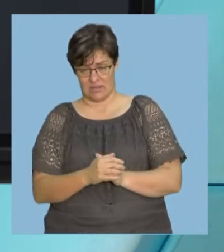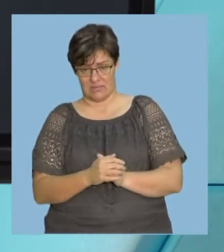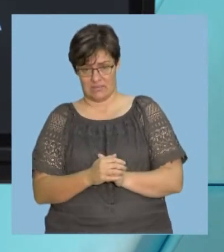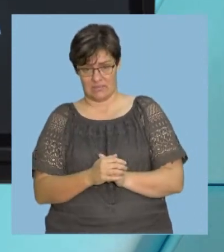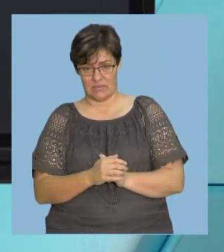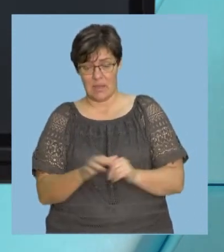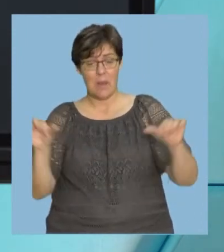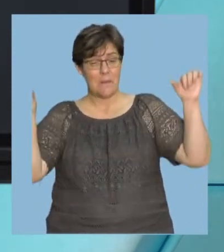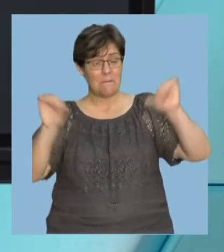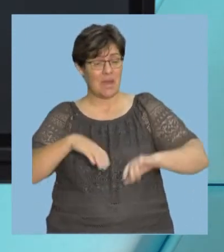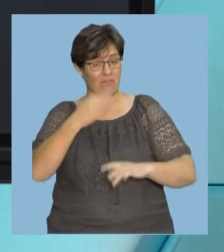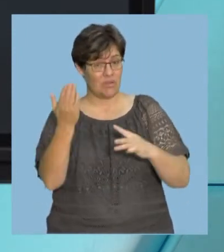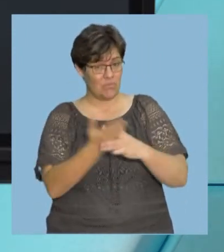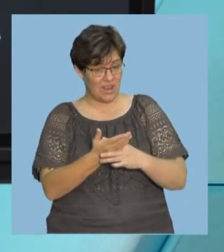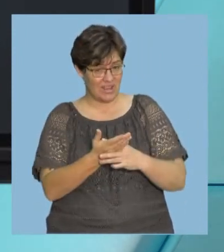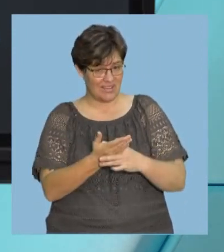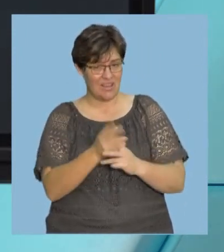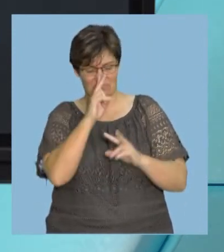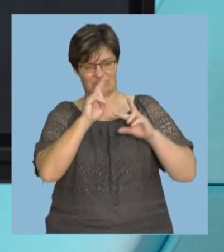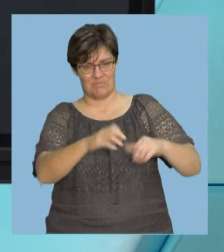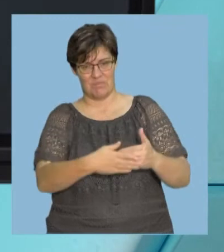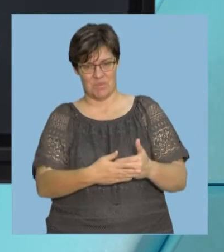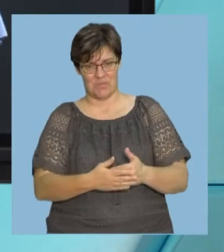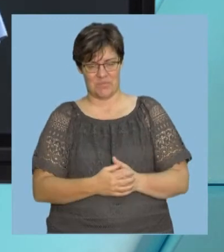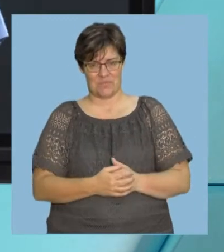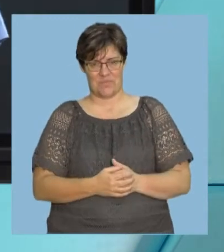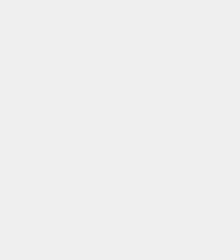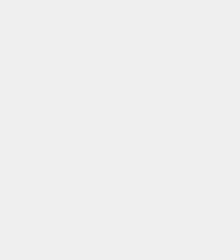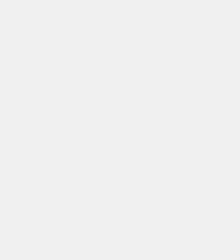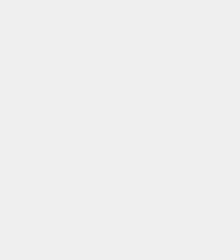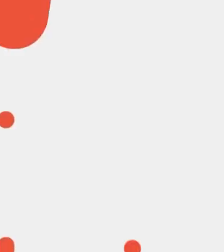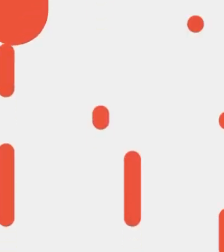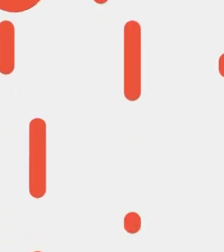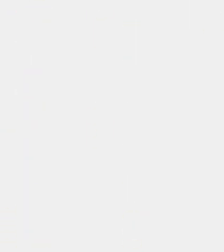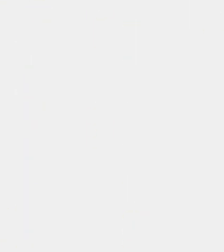Y. We'll come back and explore it a little bit further after the short break.